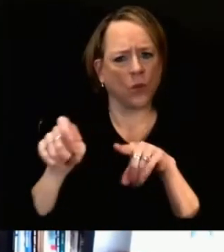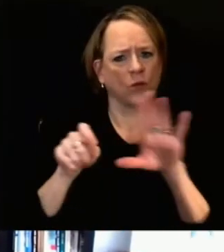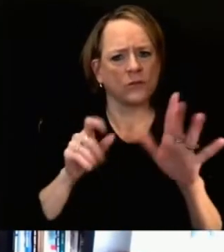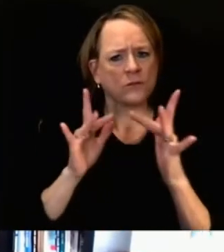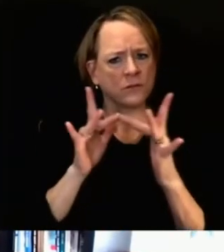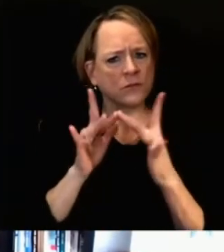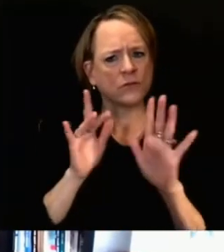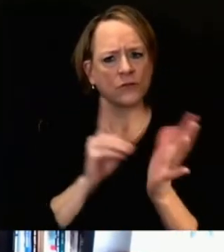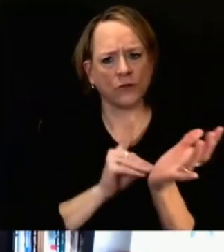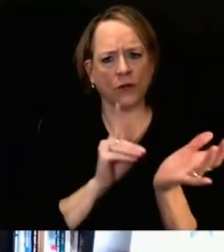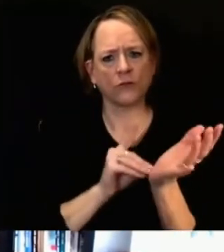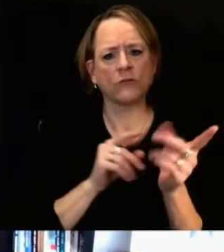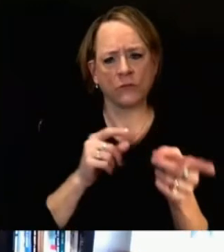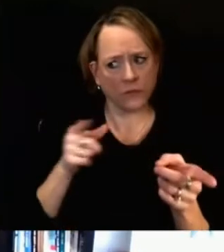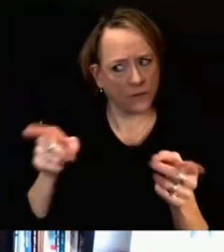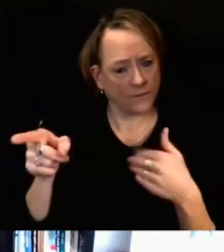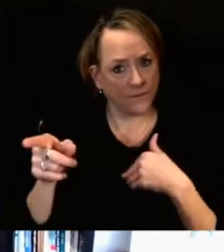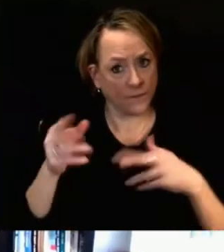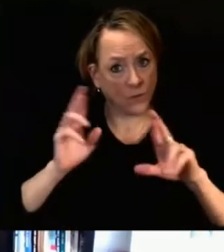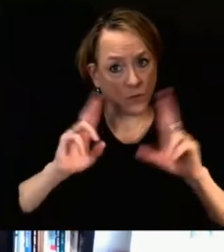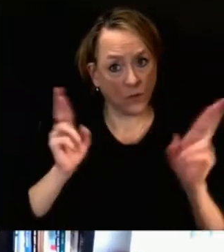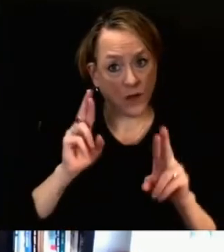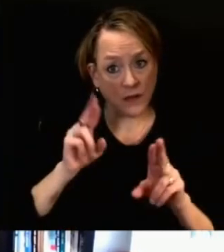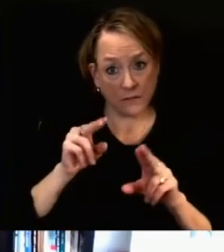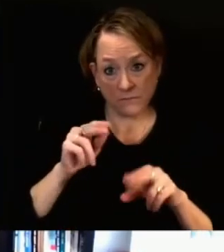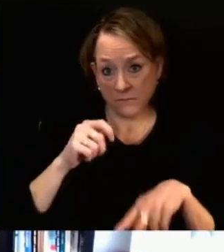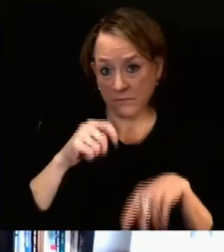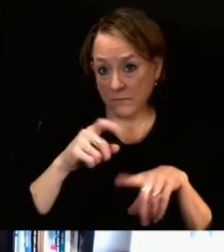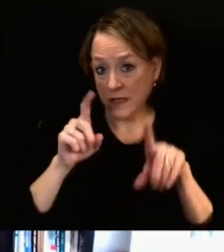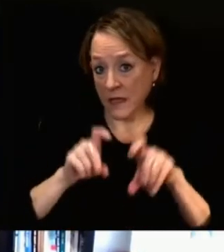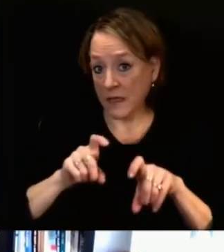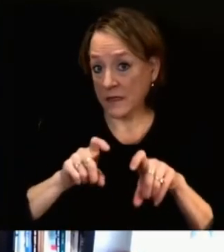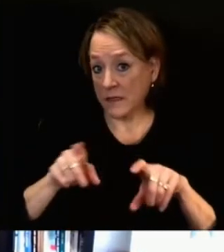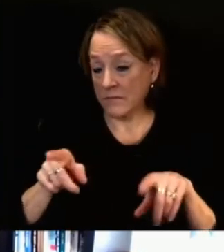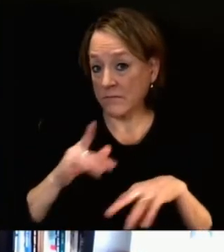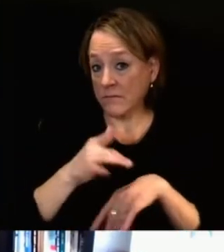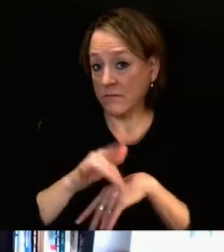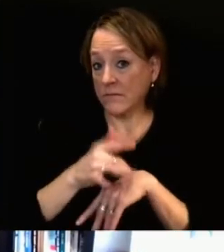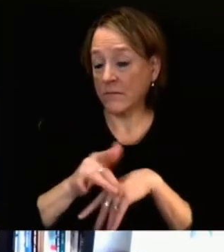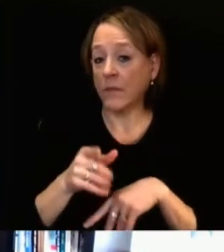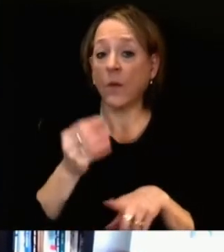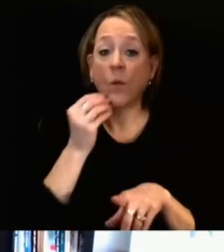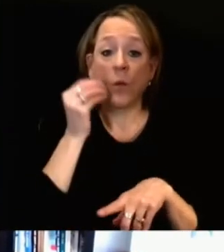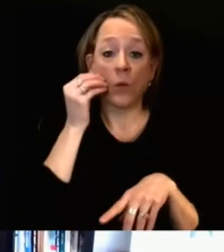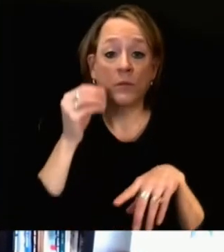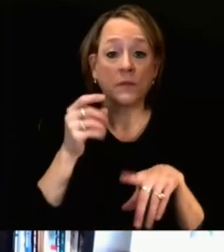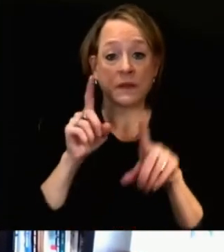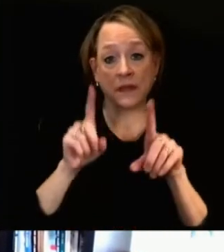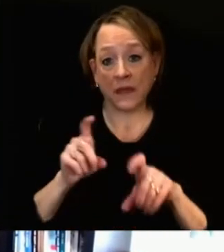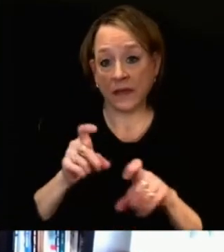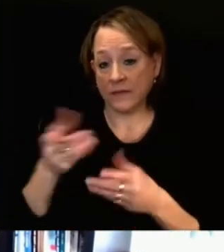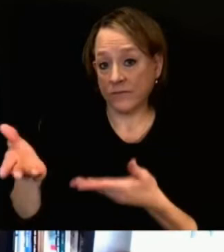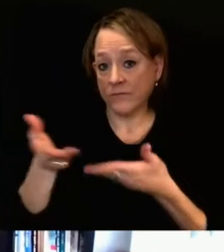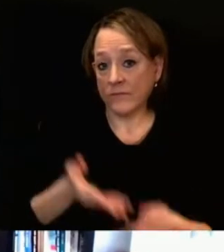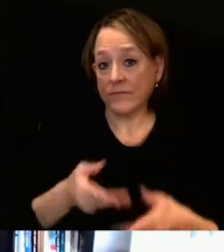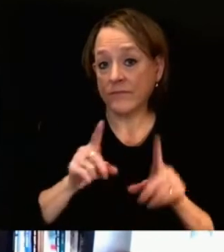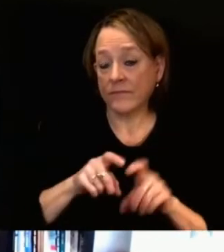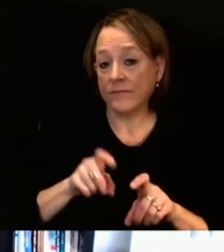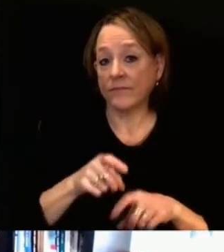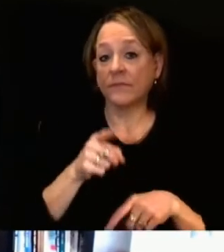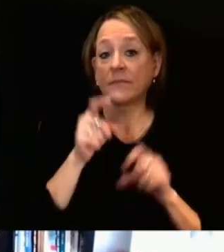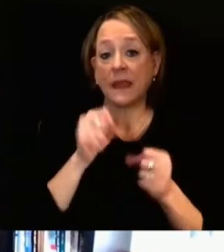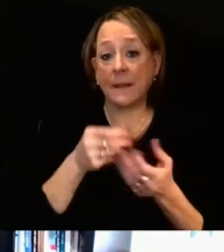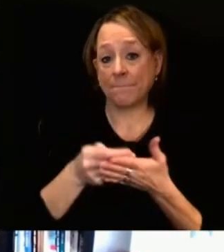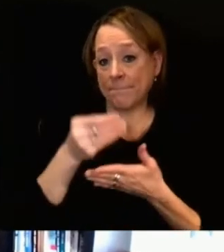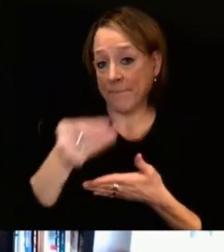test as well as an option, either a self-administered at-home test that you buy over the counter at a pharmacy or online, or using one of